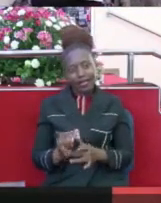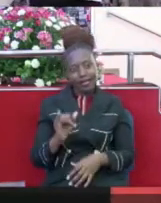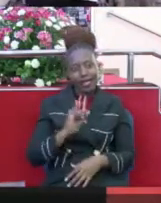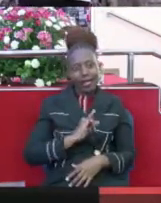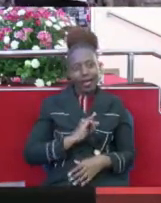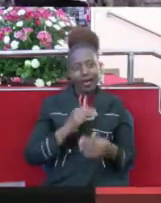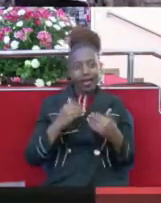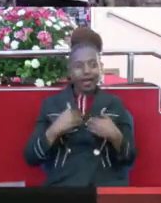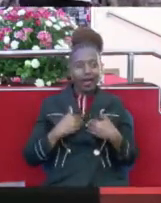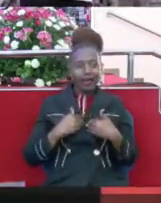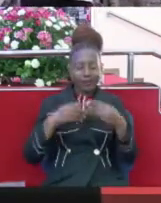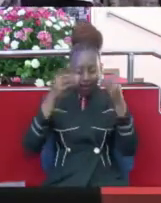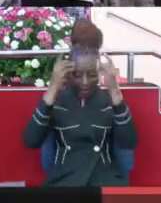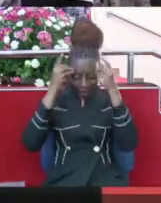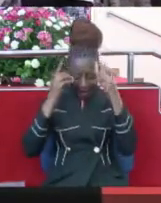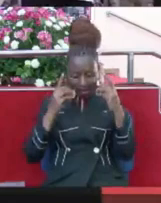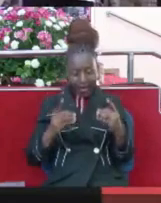Jesus. I have